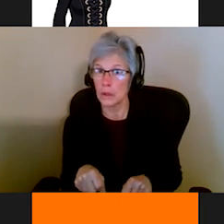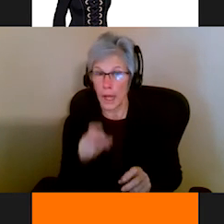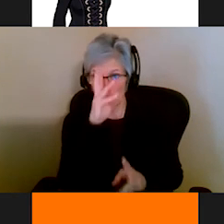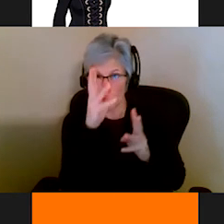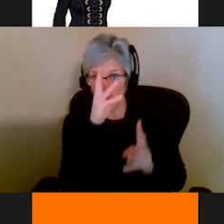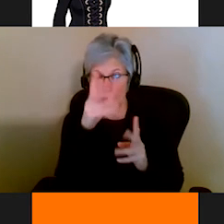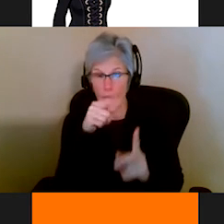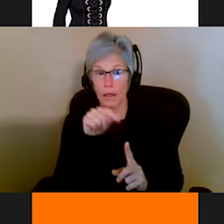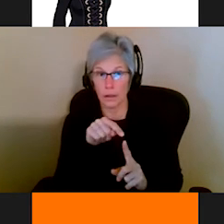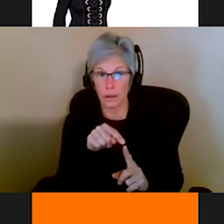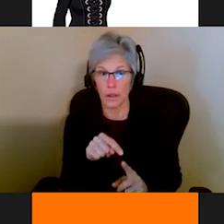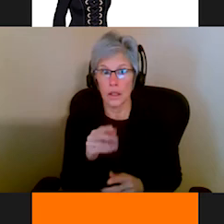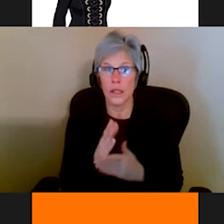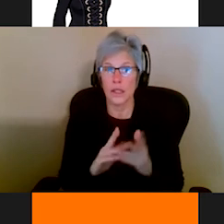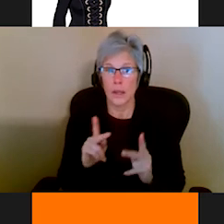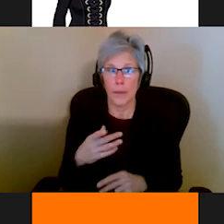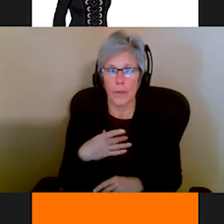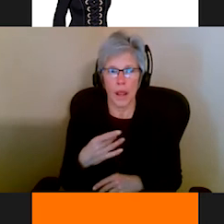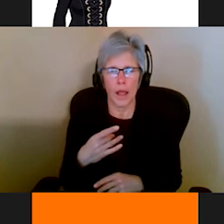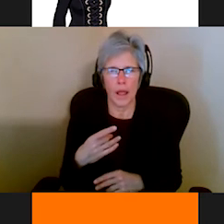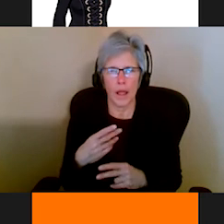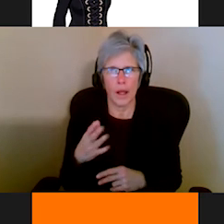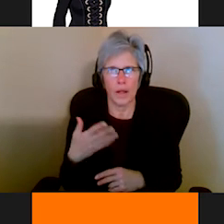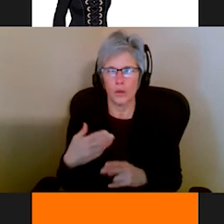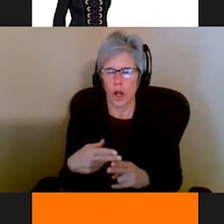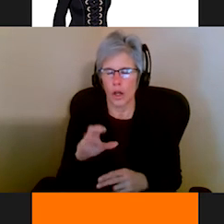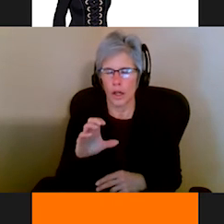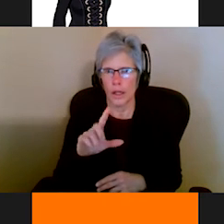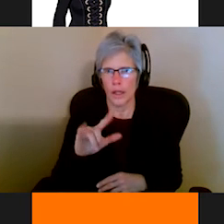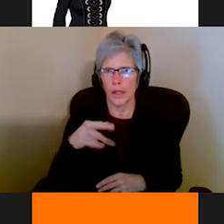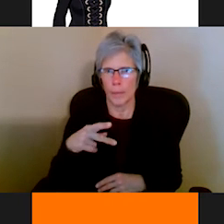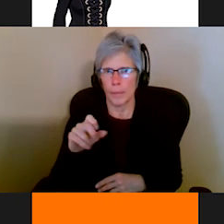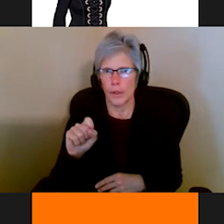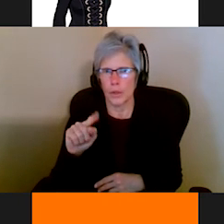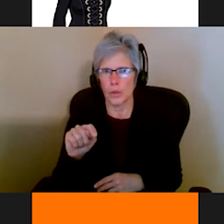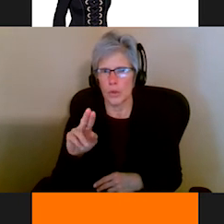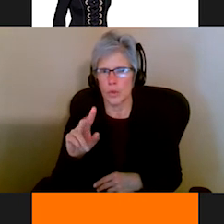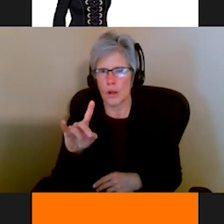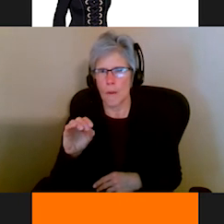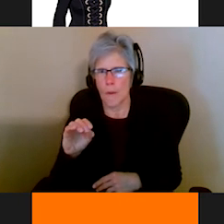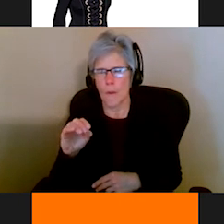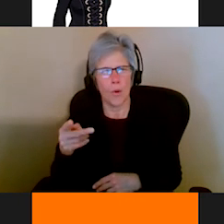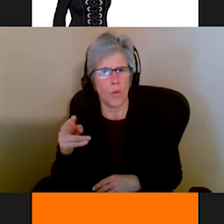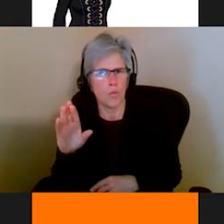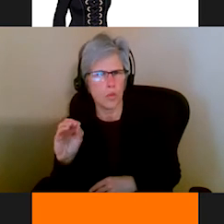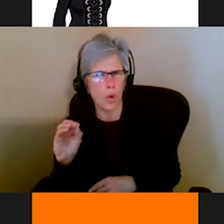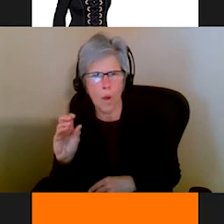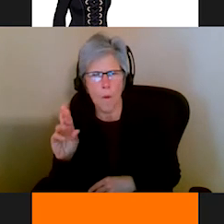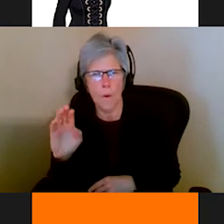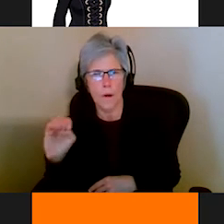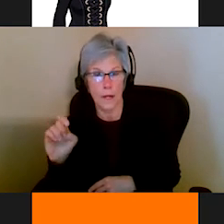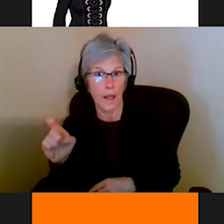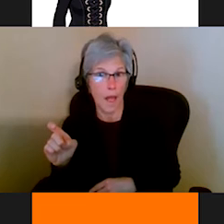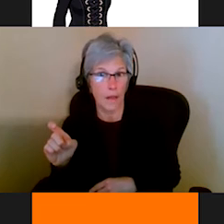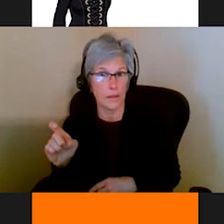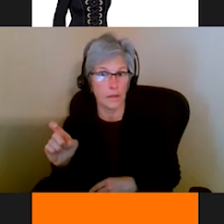like what's that, Clip Studio Pro or Clip Studio EX, things like that. Those